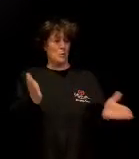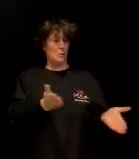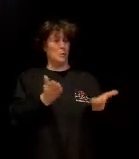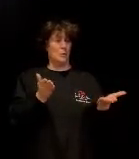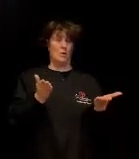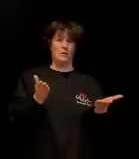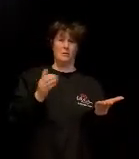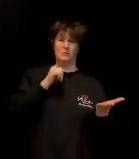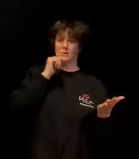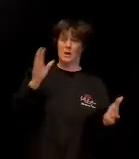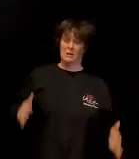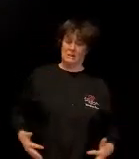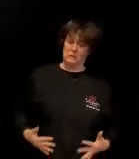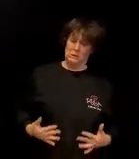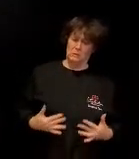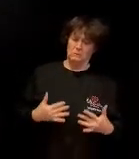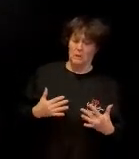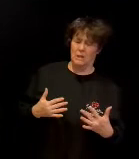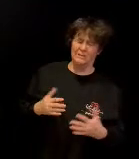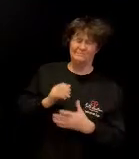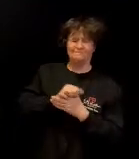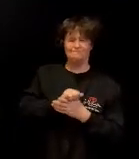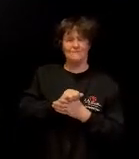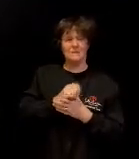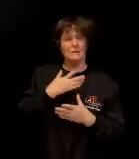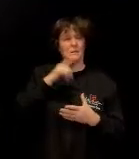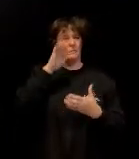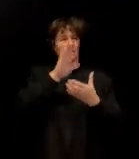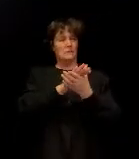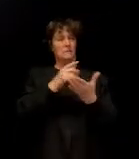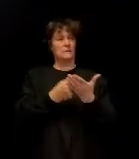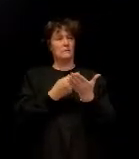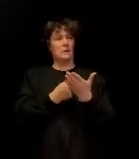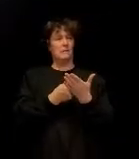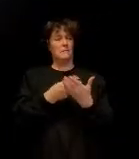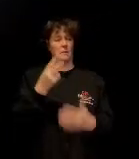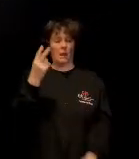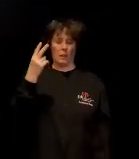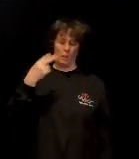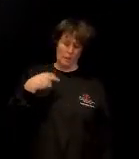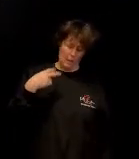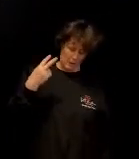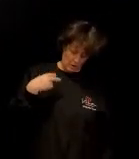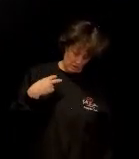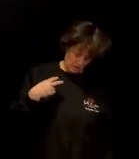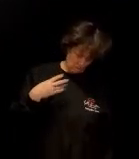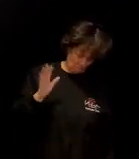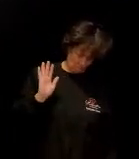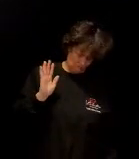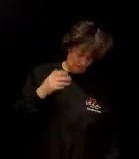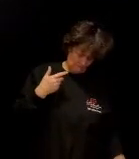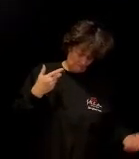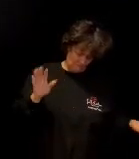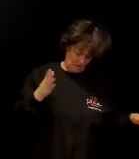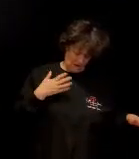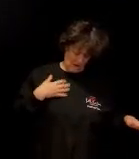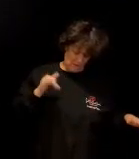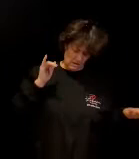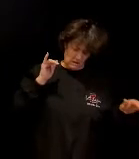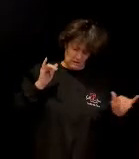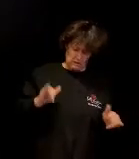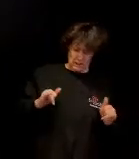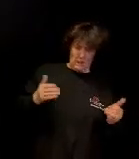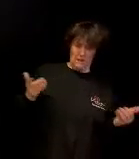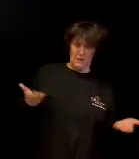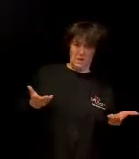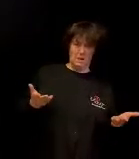things flowing through us. I believe that sometimes we can look at ourselves and say, I'm not going to stay here. I might be here, but I'm not going to stay